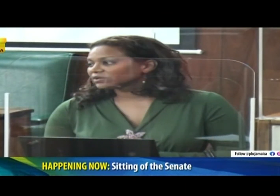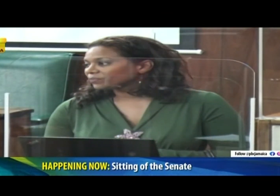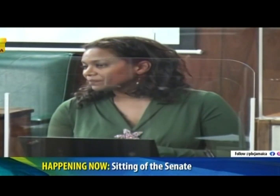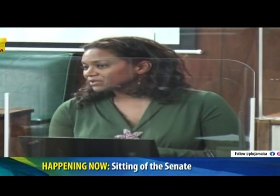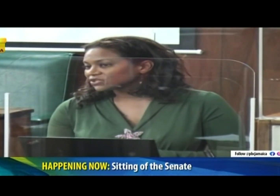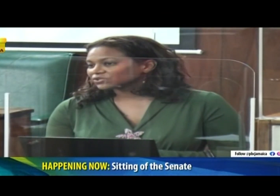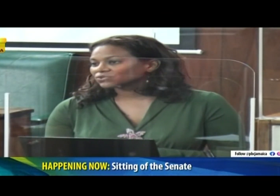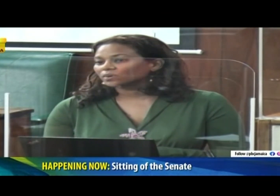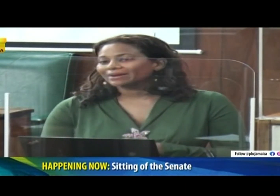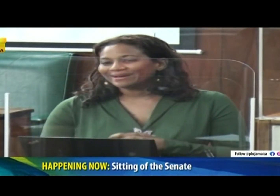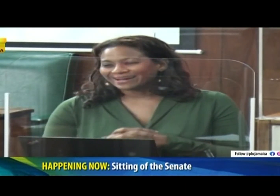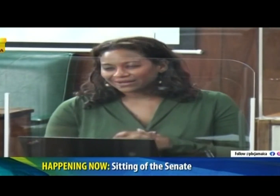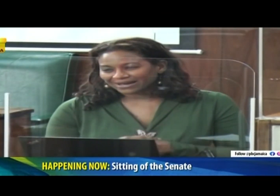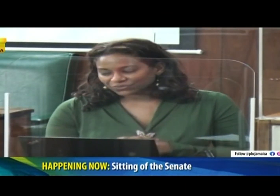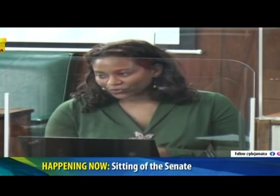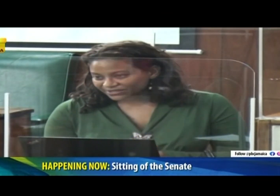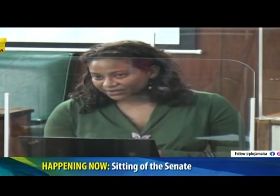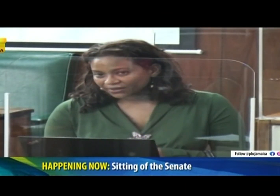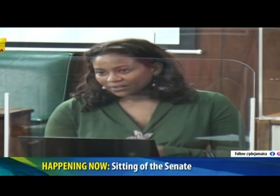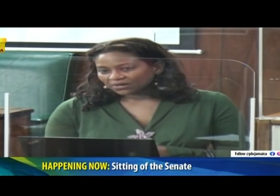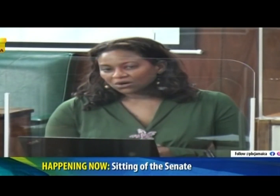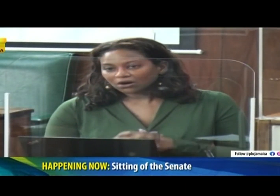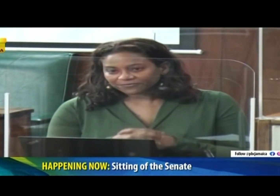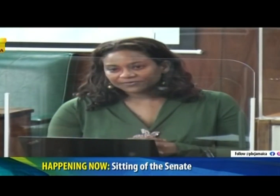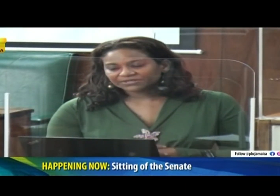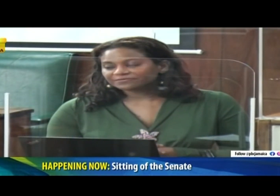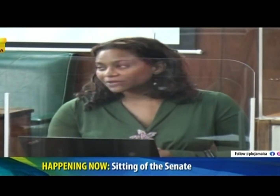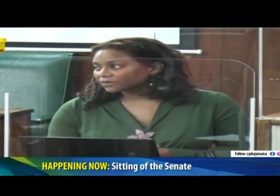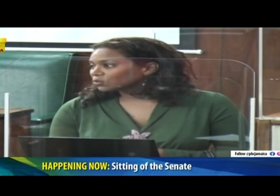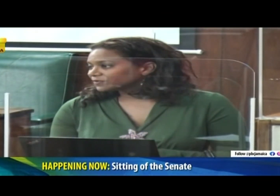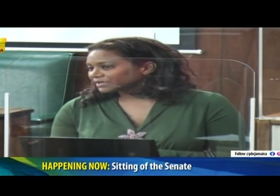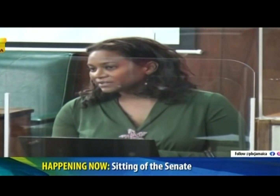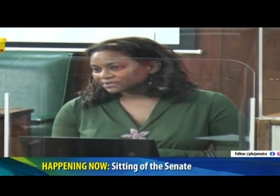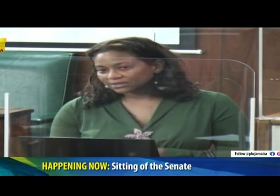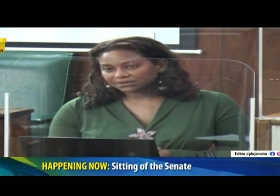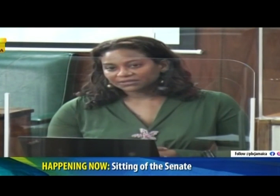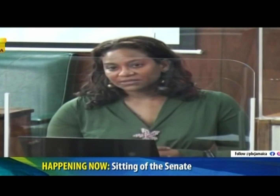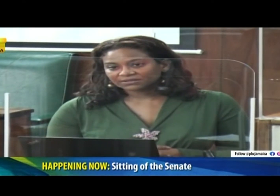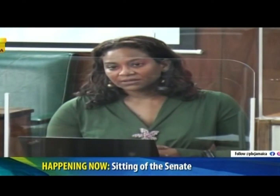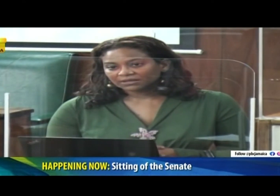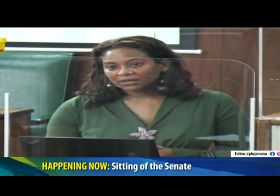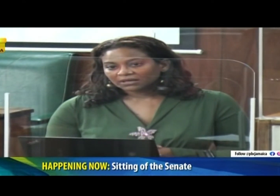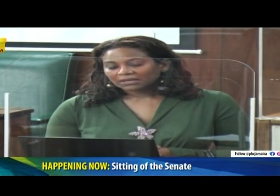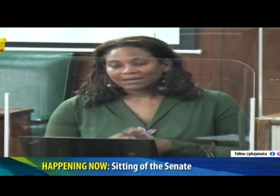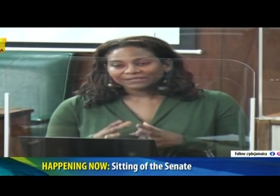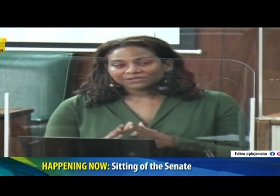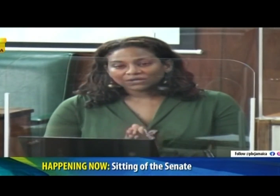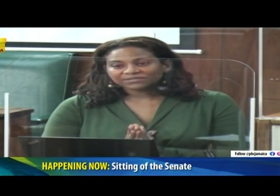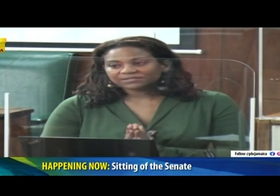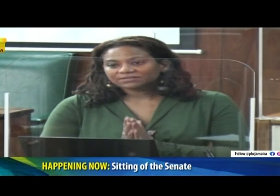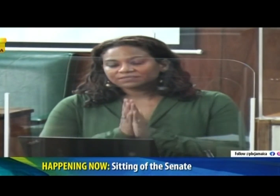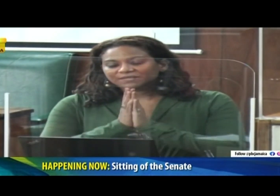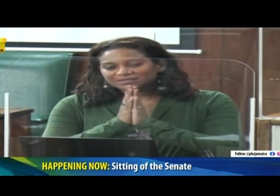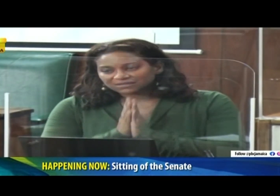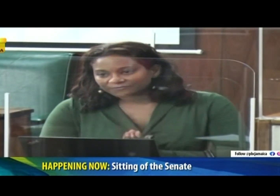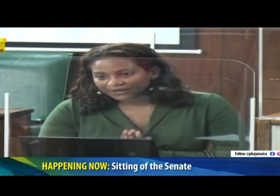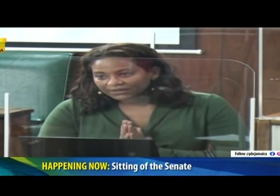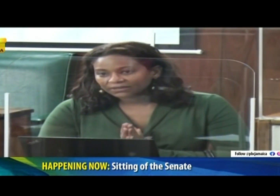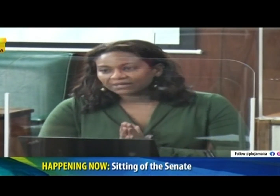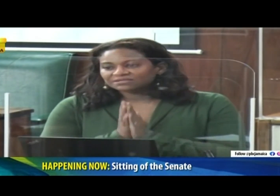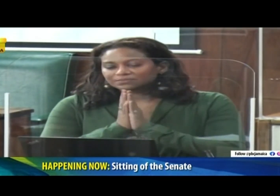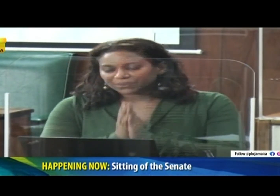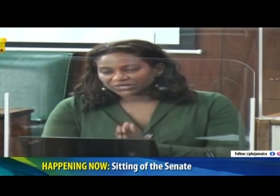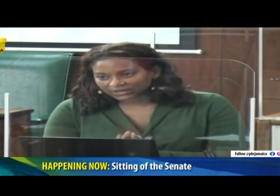with the populations who are at risk of severe COVID-19 illness. Let us